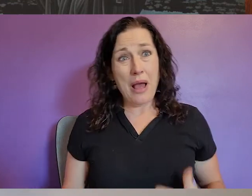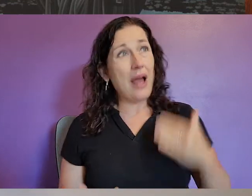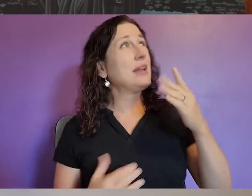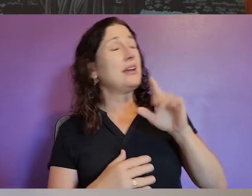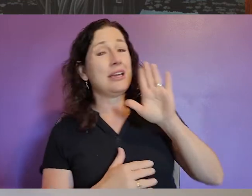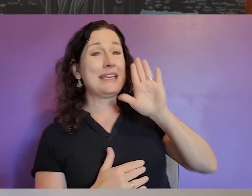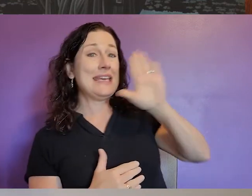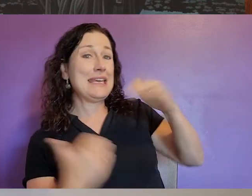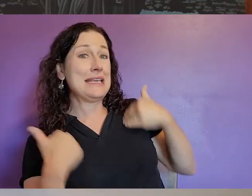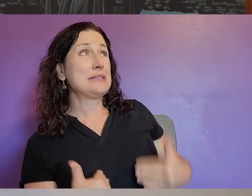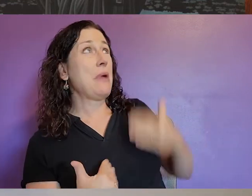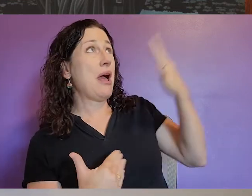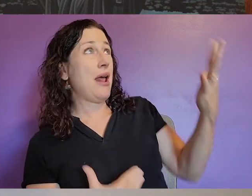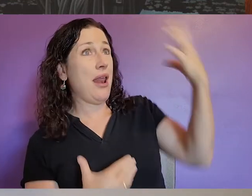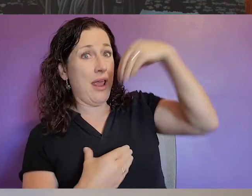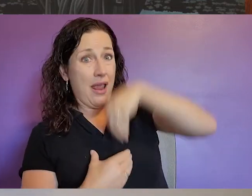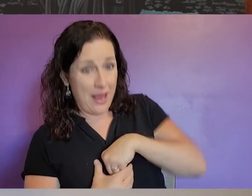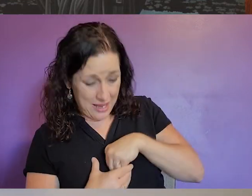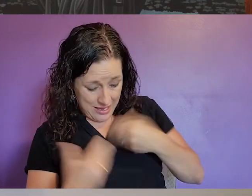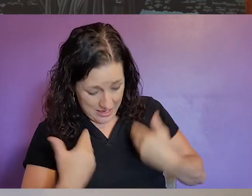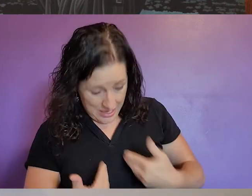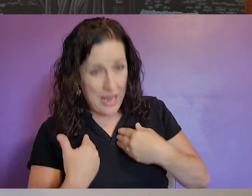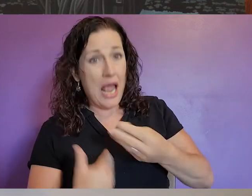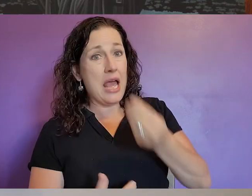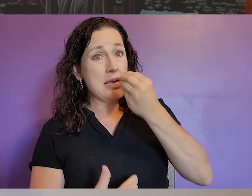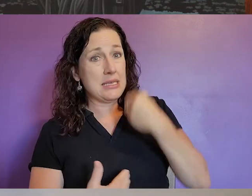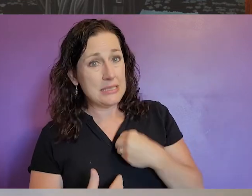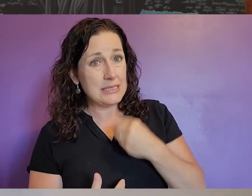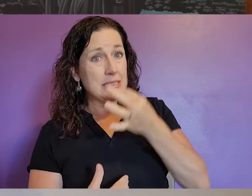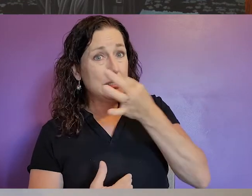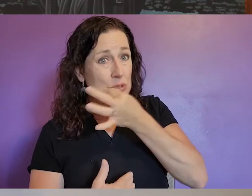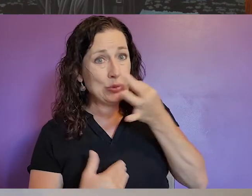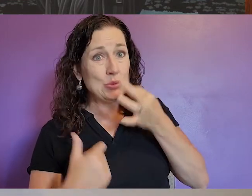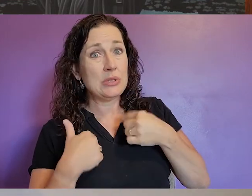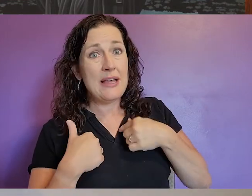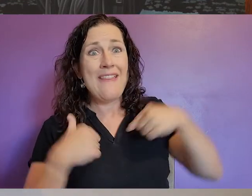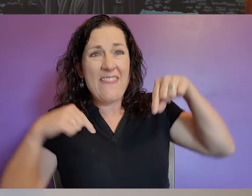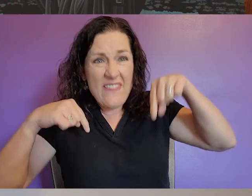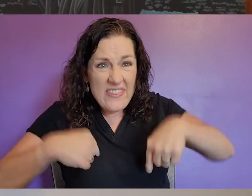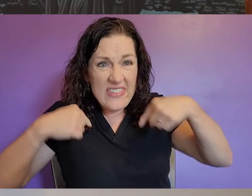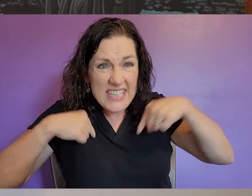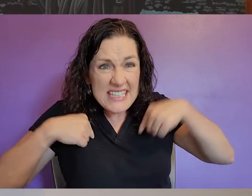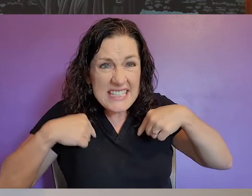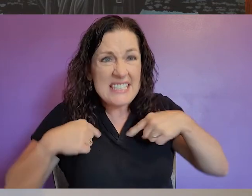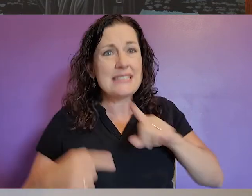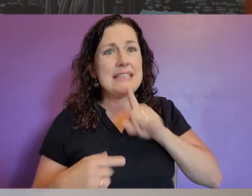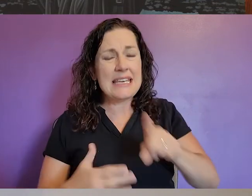about your body by entering your body, saying this is sacred.